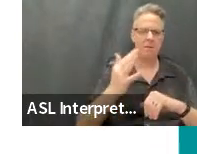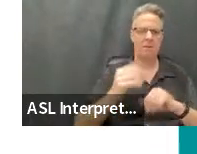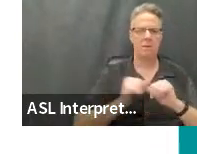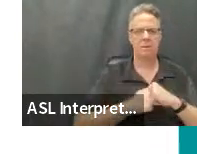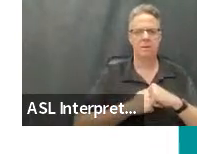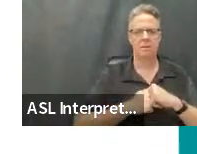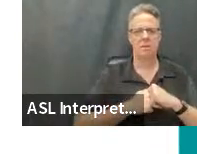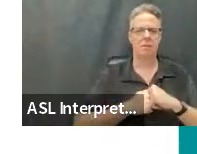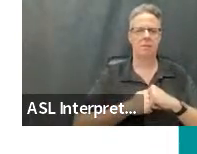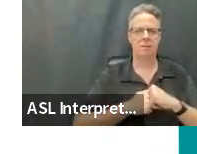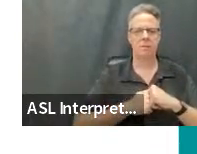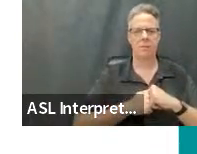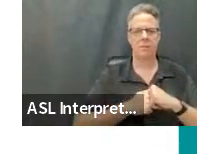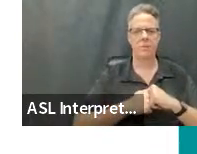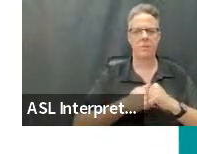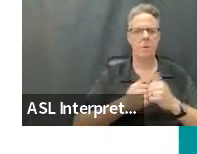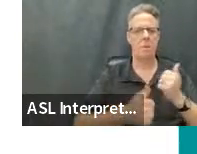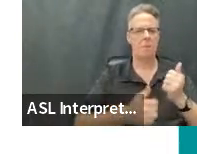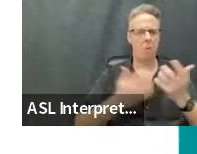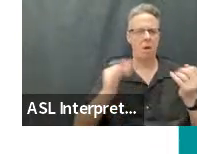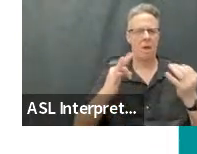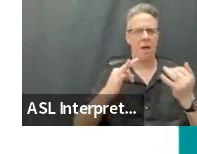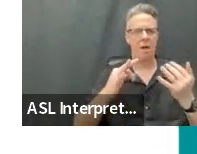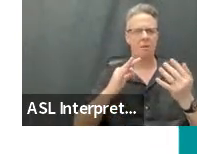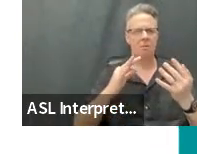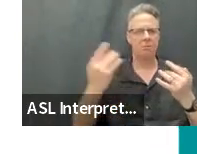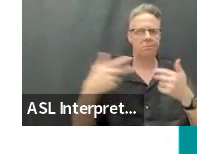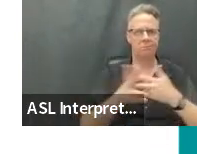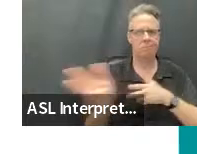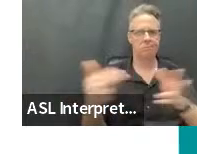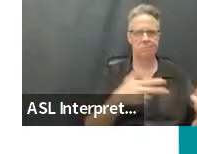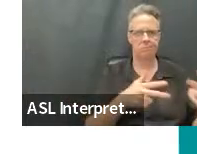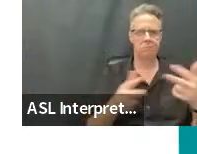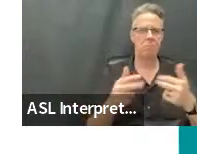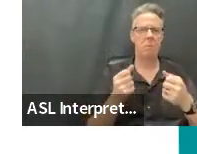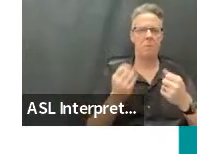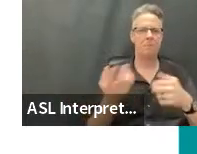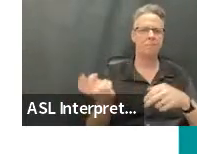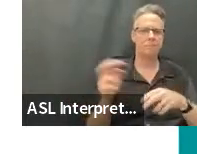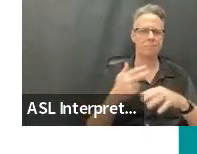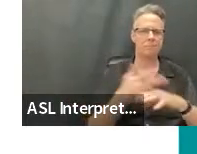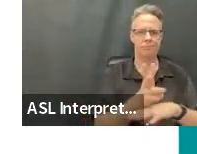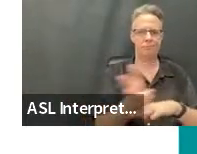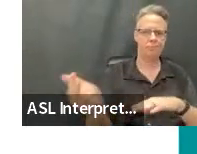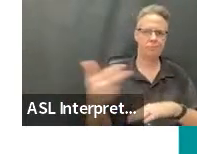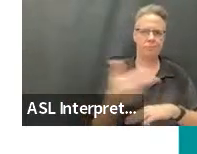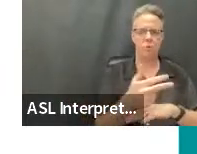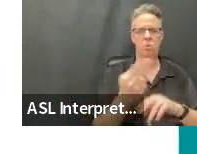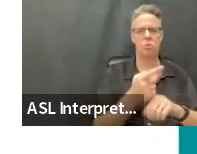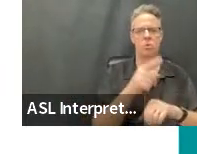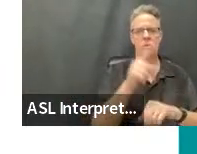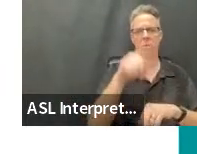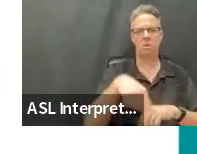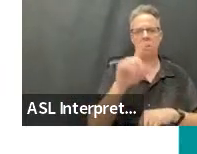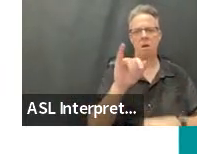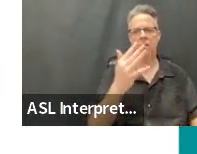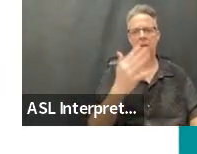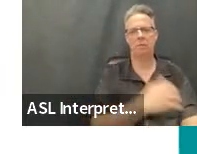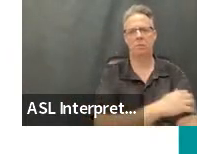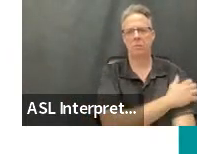as kind of a through trip. So a lot of interactions, lots of users are getting on and off at some of these 7